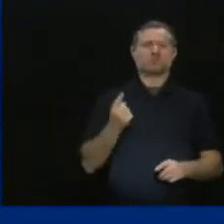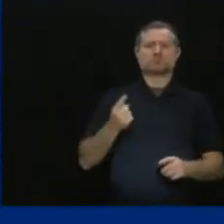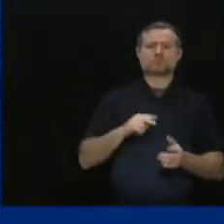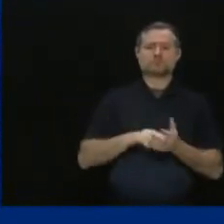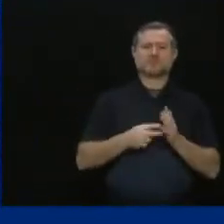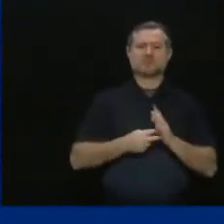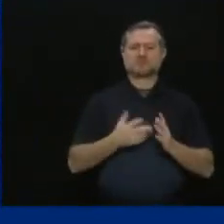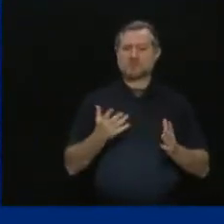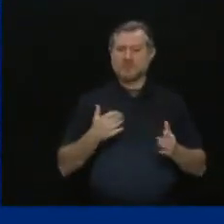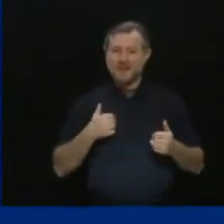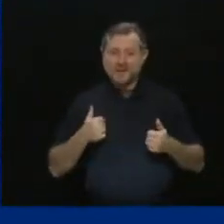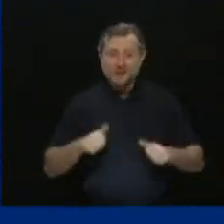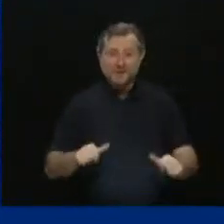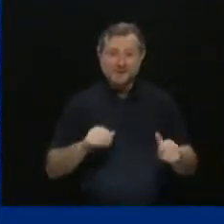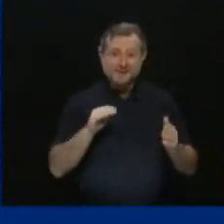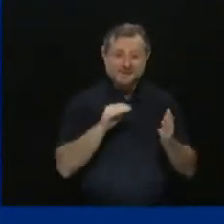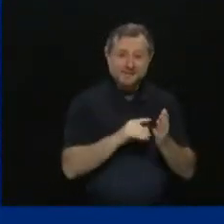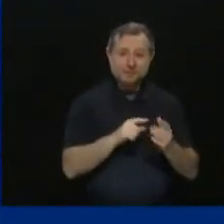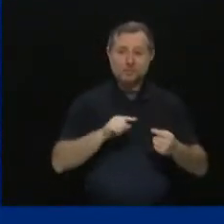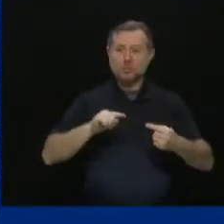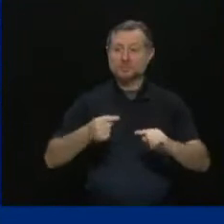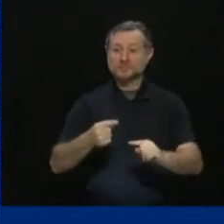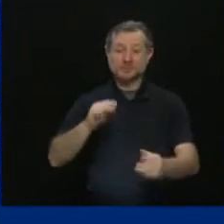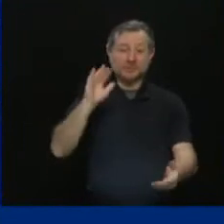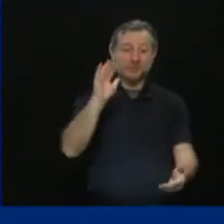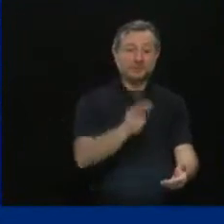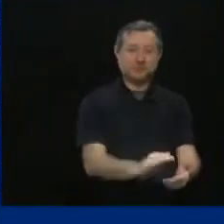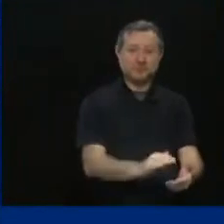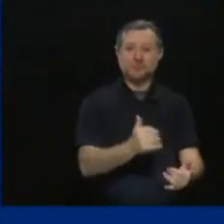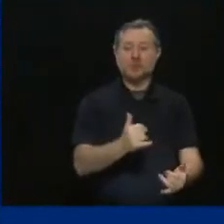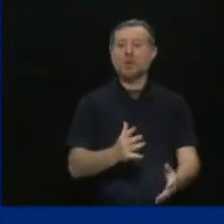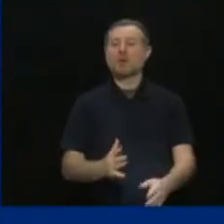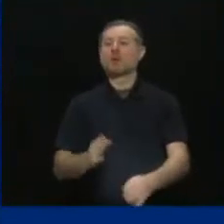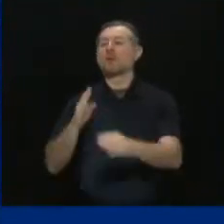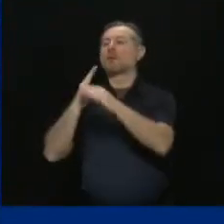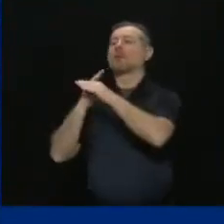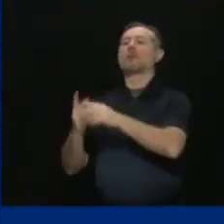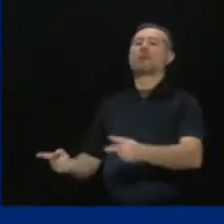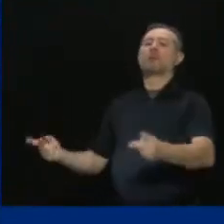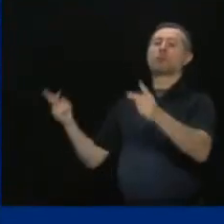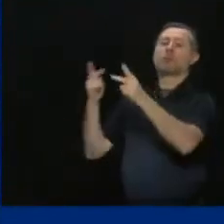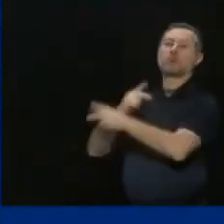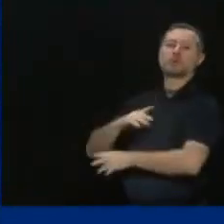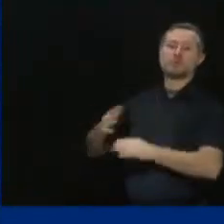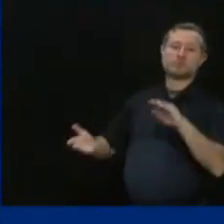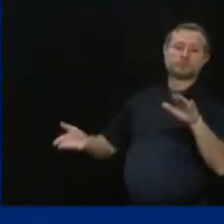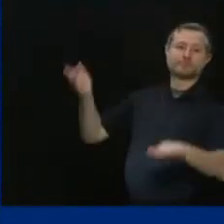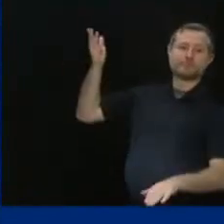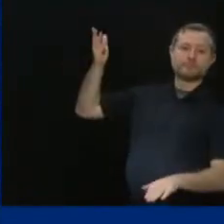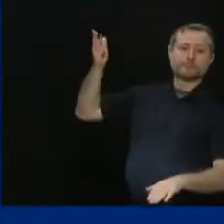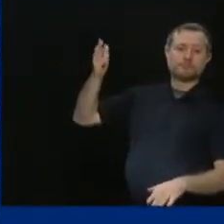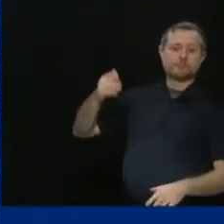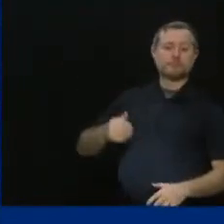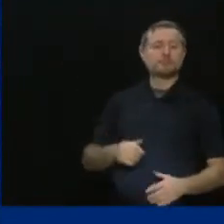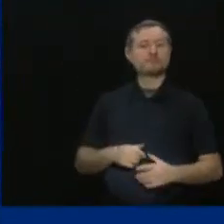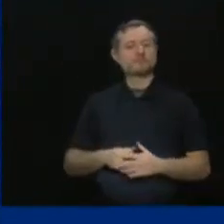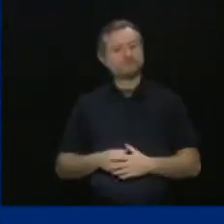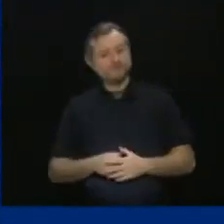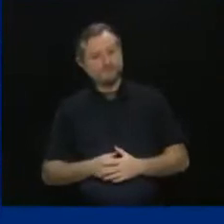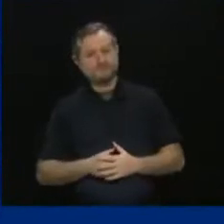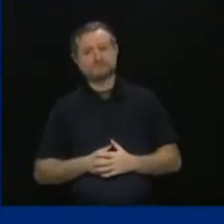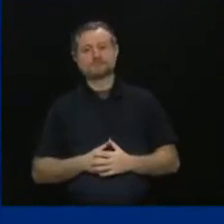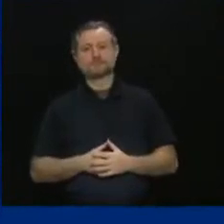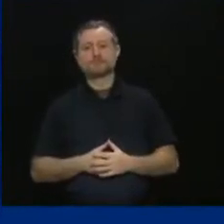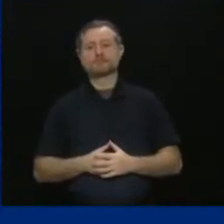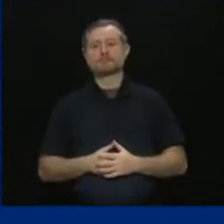reduction harder to achieve and sets people back on what ought to be